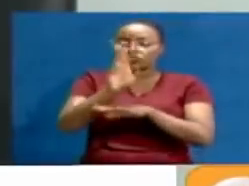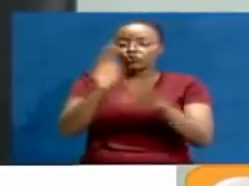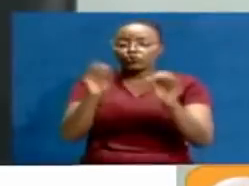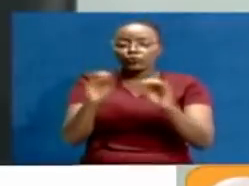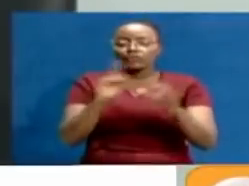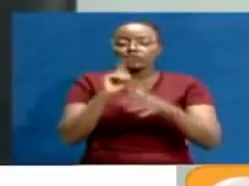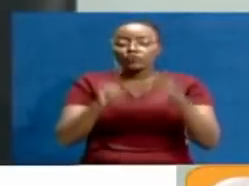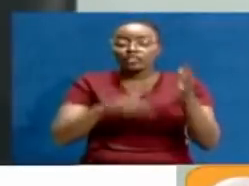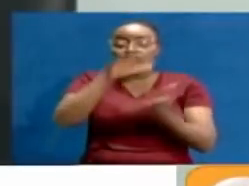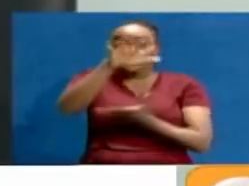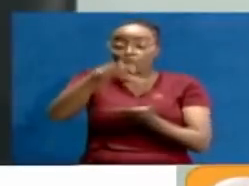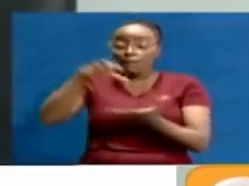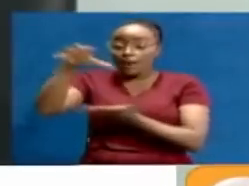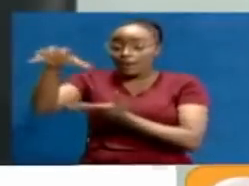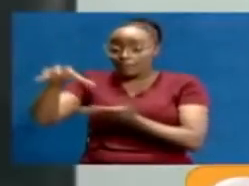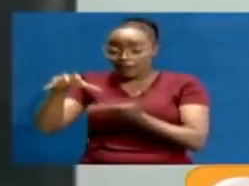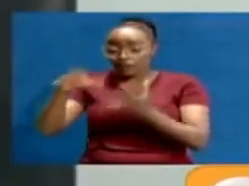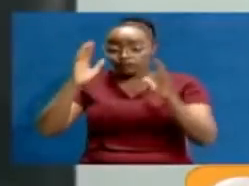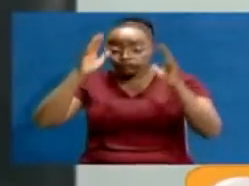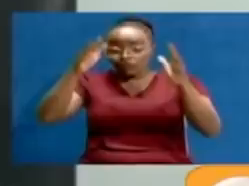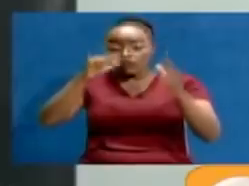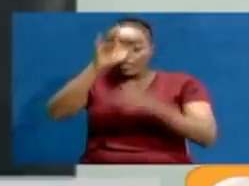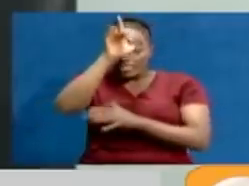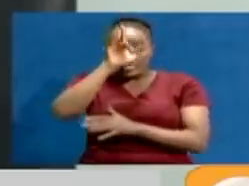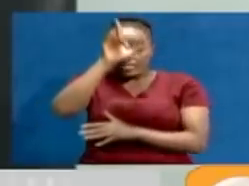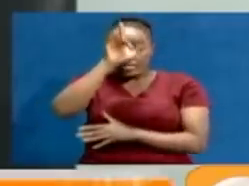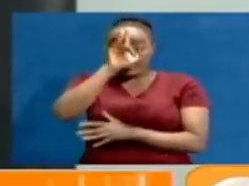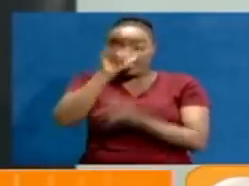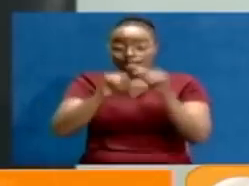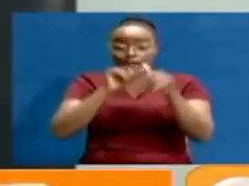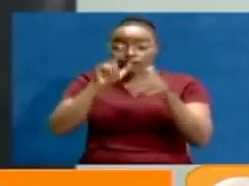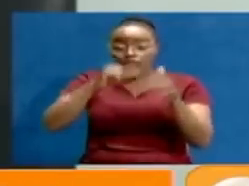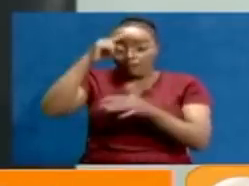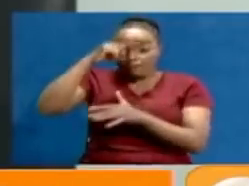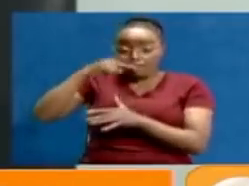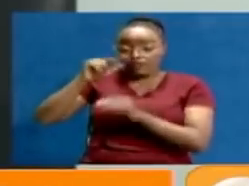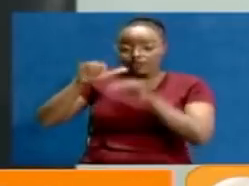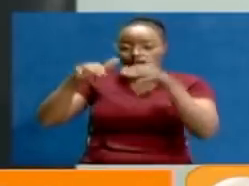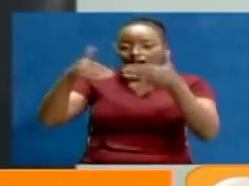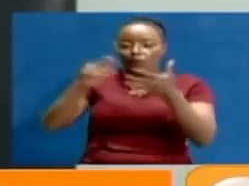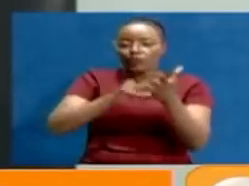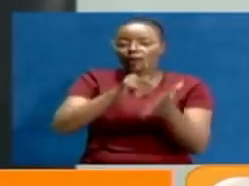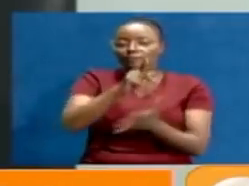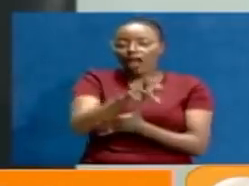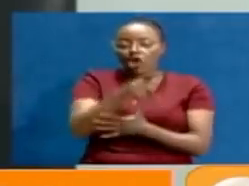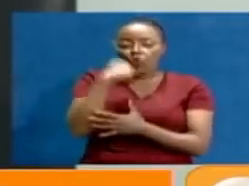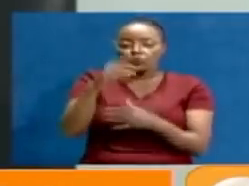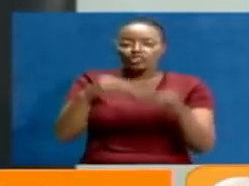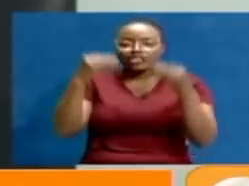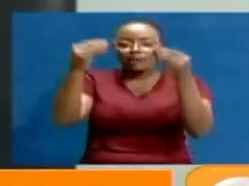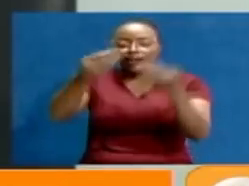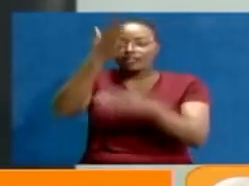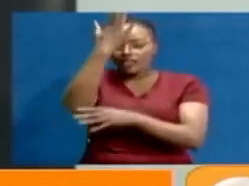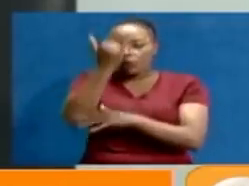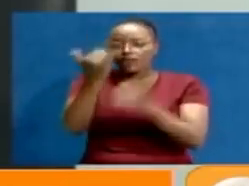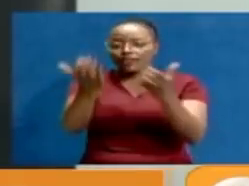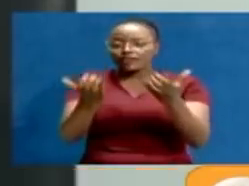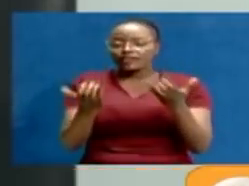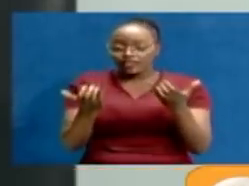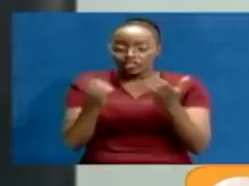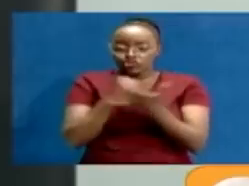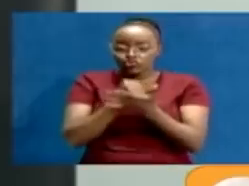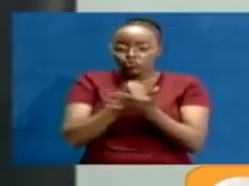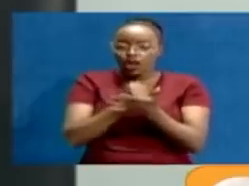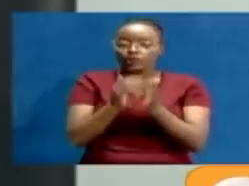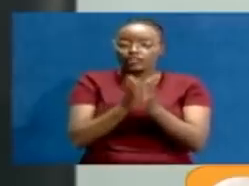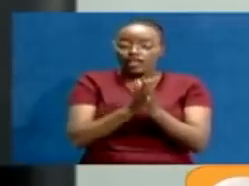we are saying that supermarkets should start looking at critically the policies around how they buy, who supplies, because they need to